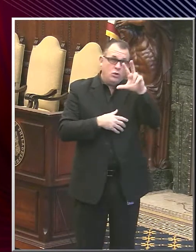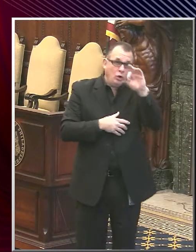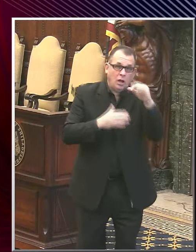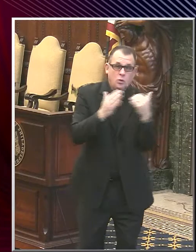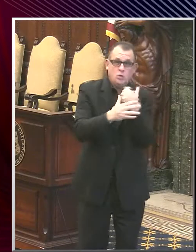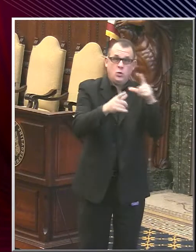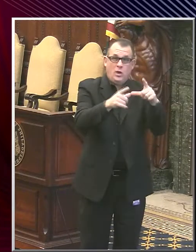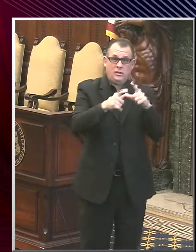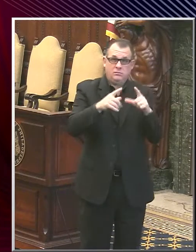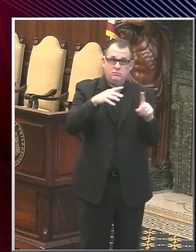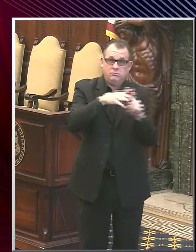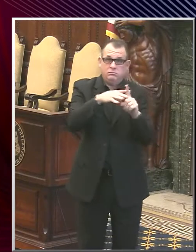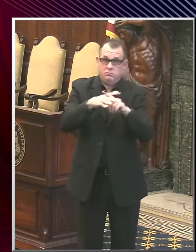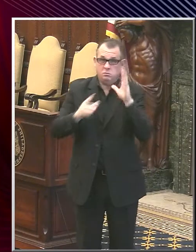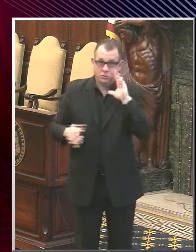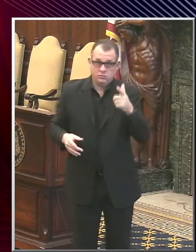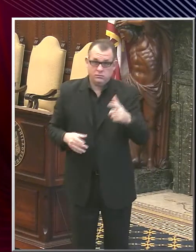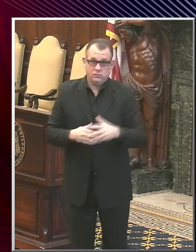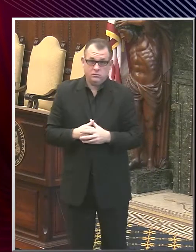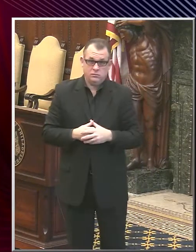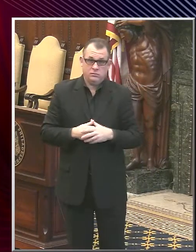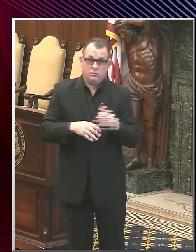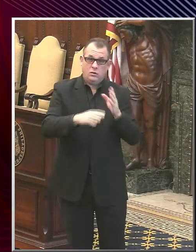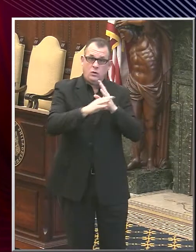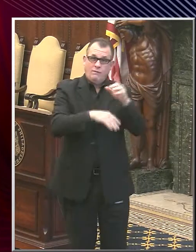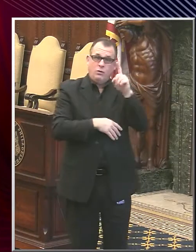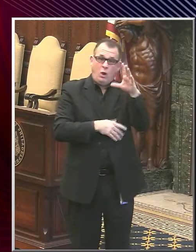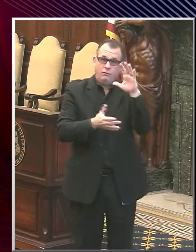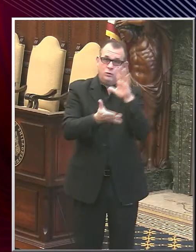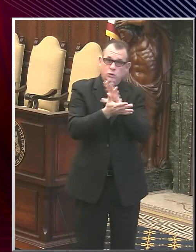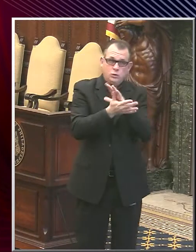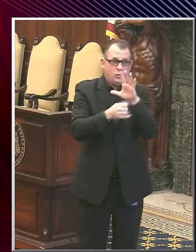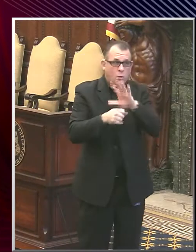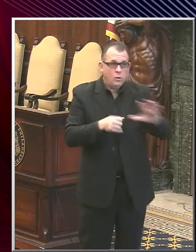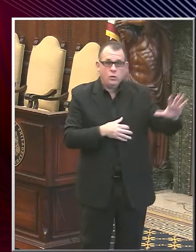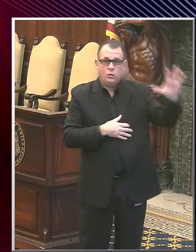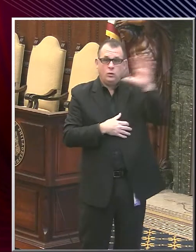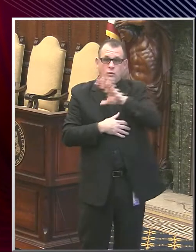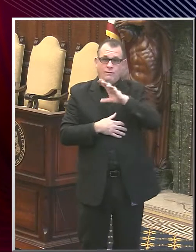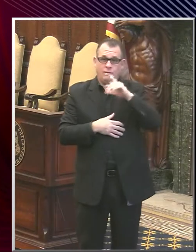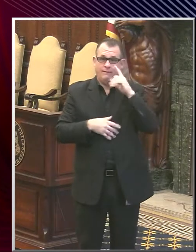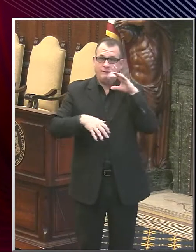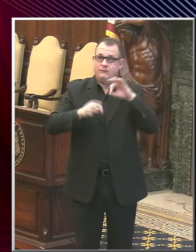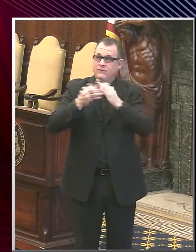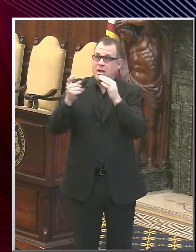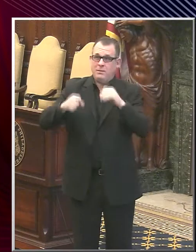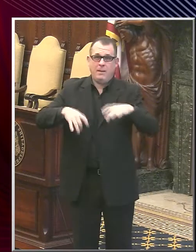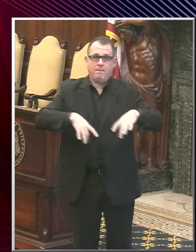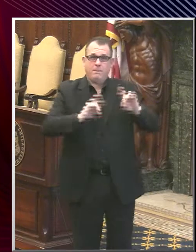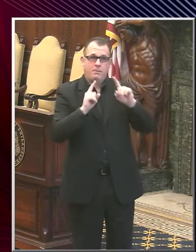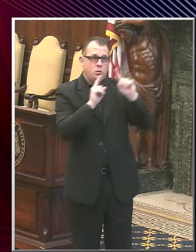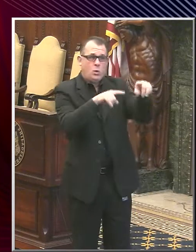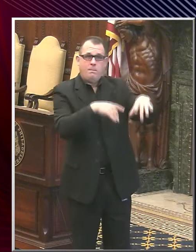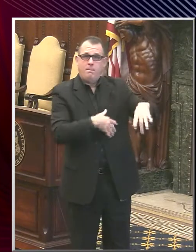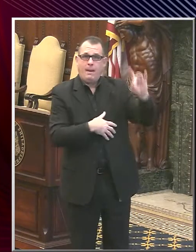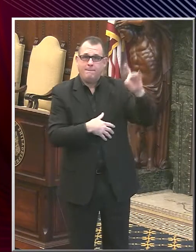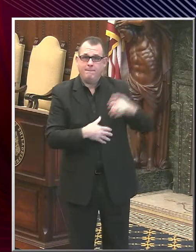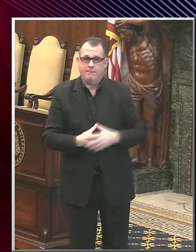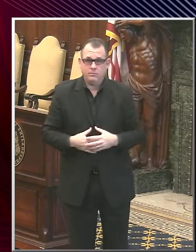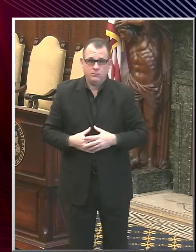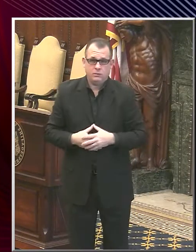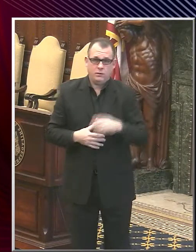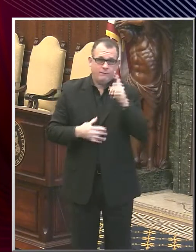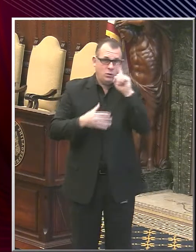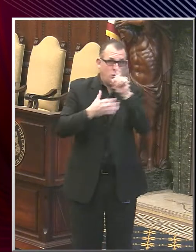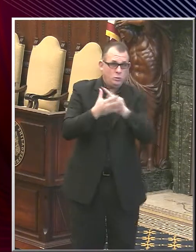new locations. That means there are more than 100 schools citywide where families can pick up a week's worth of student meals